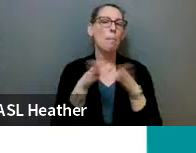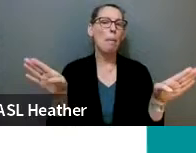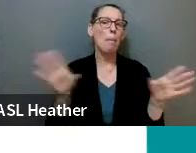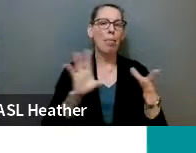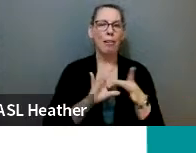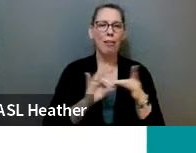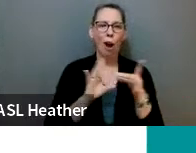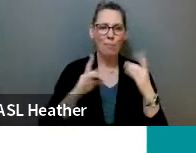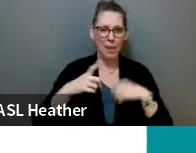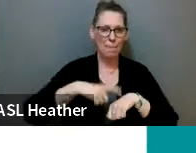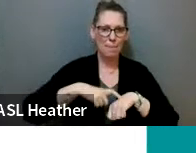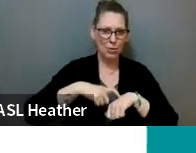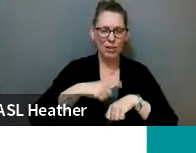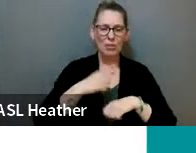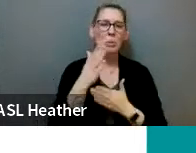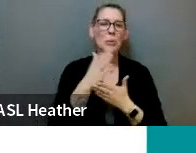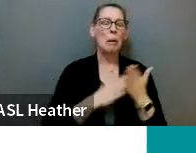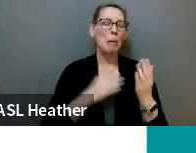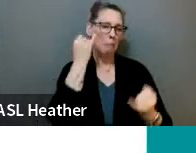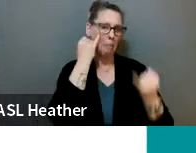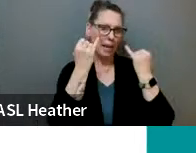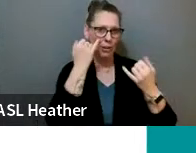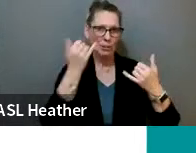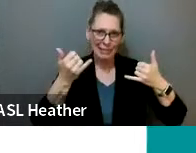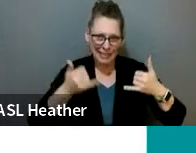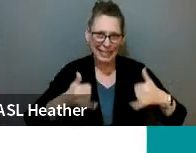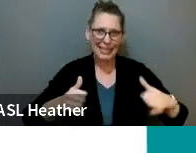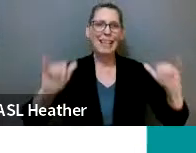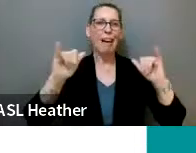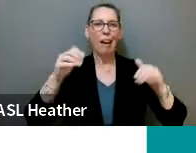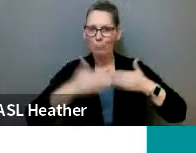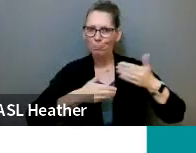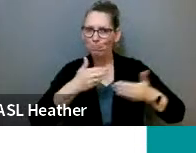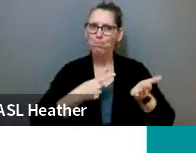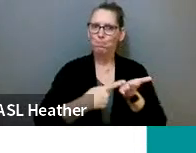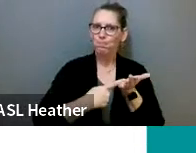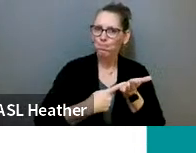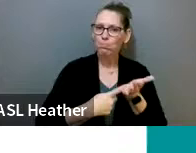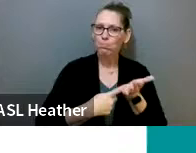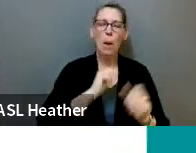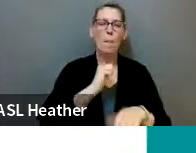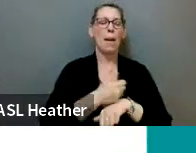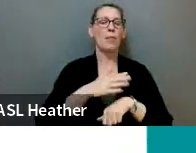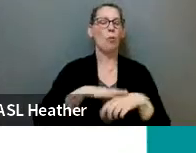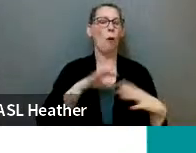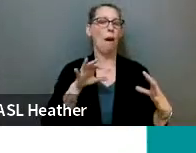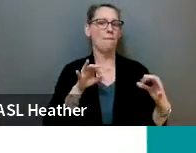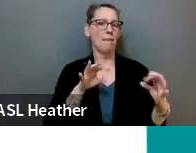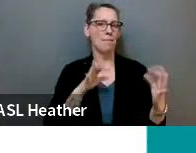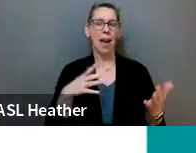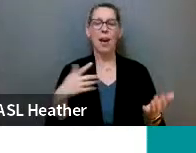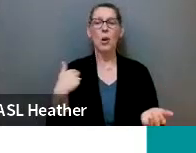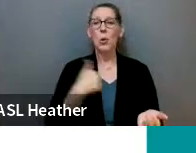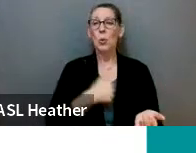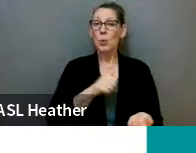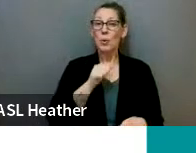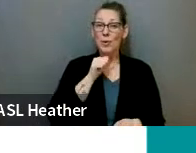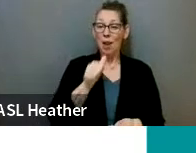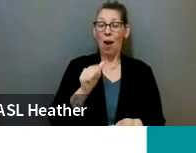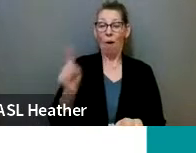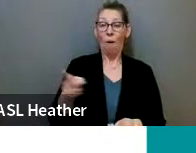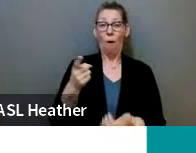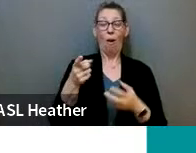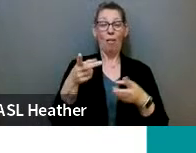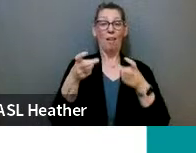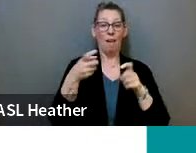still some just ideas that we're working with that are based on feedback that we not only got from you all,